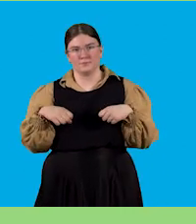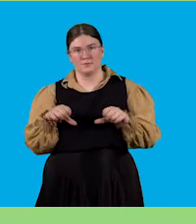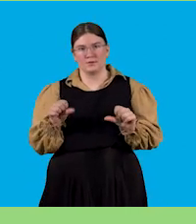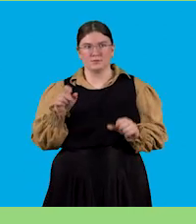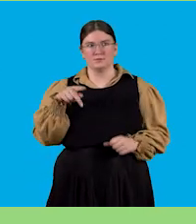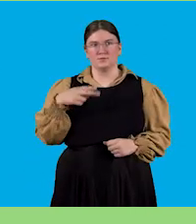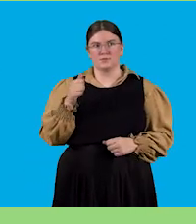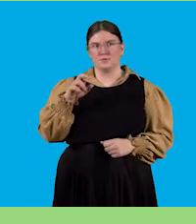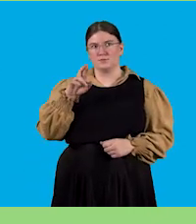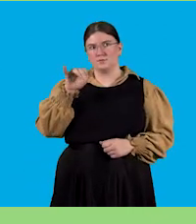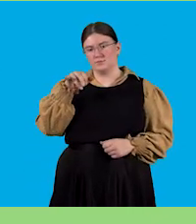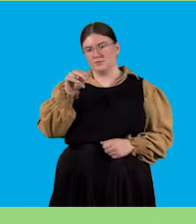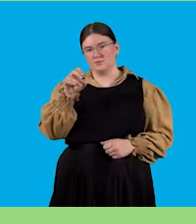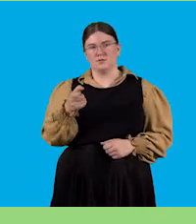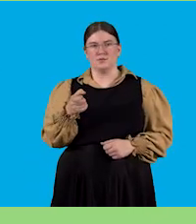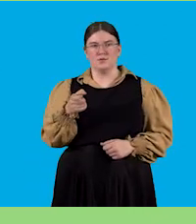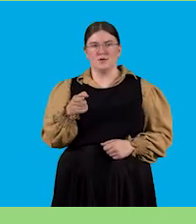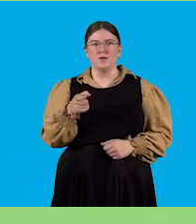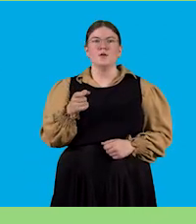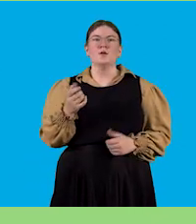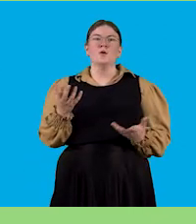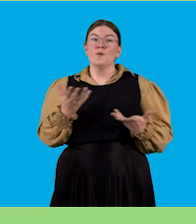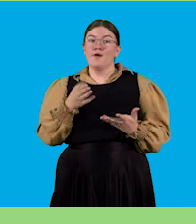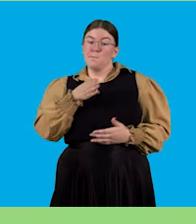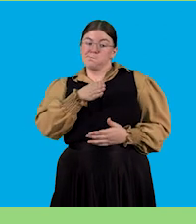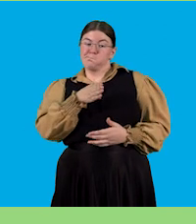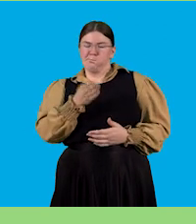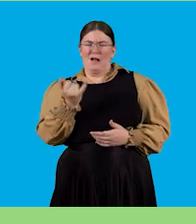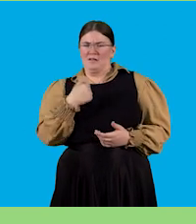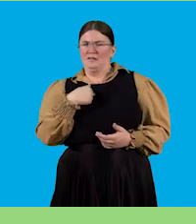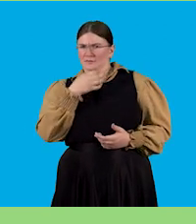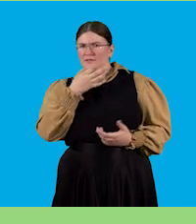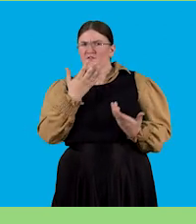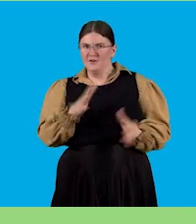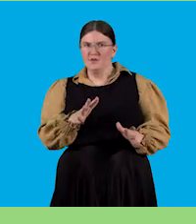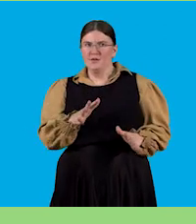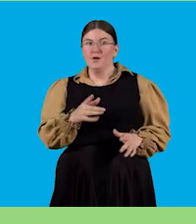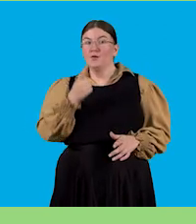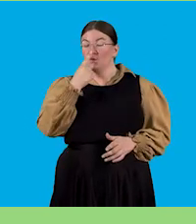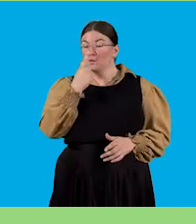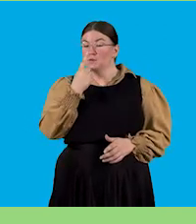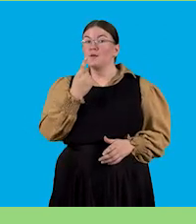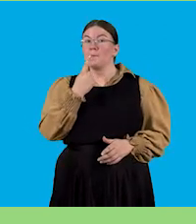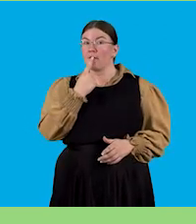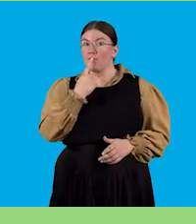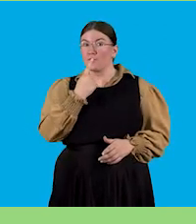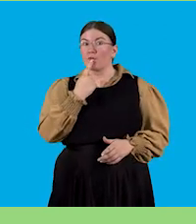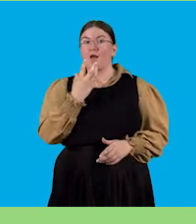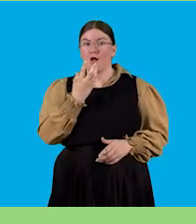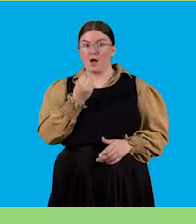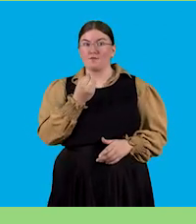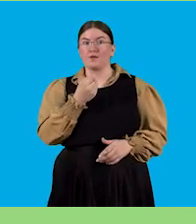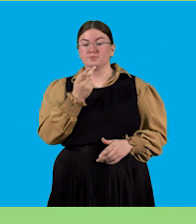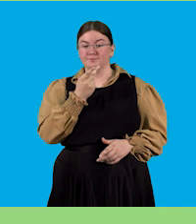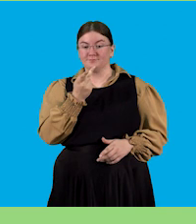Next, we have the pharynx. The pharynx is located there, like I have said. You have the nasal cavity and your mouth cavity